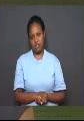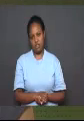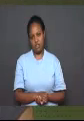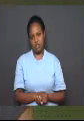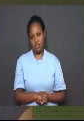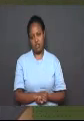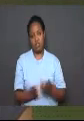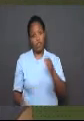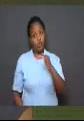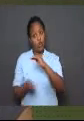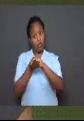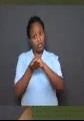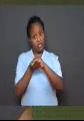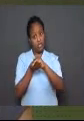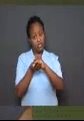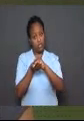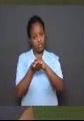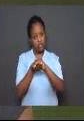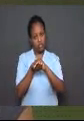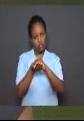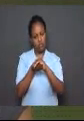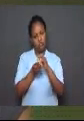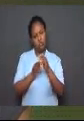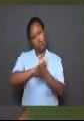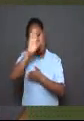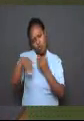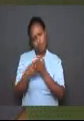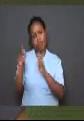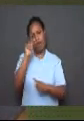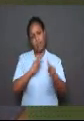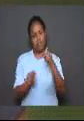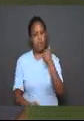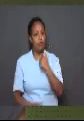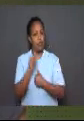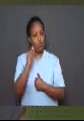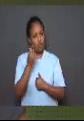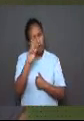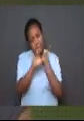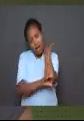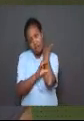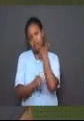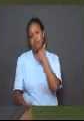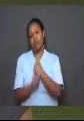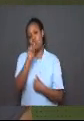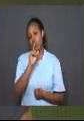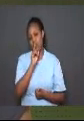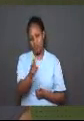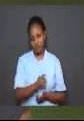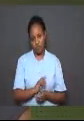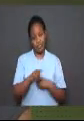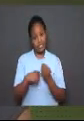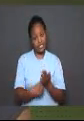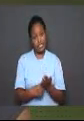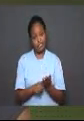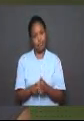Students, corruption can be a problem that affects a whole society or country.